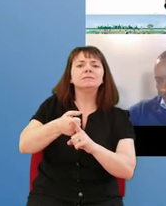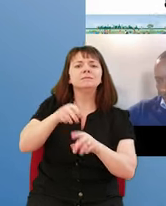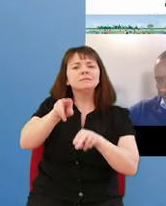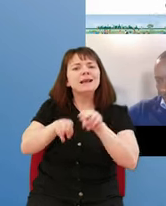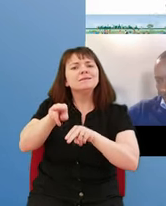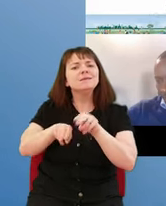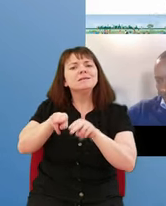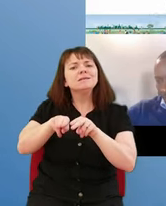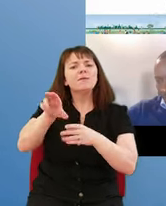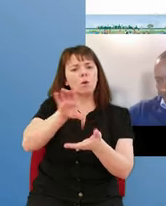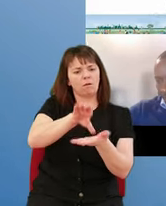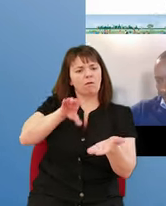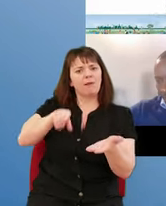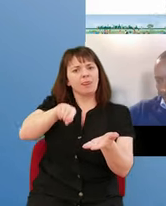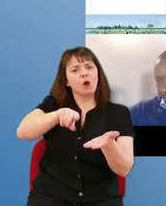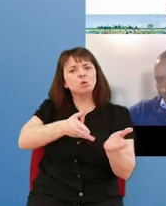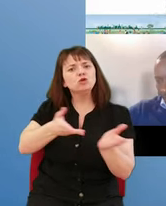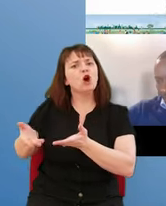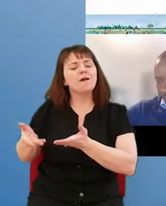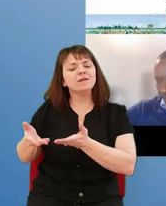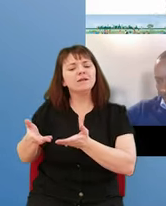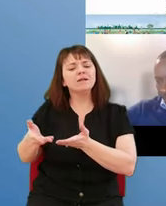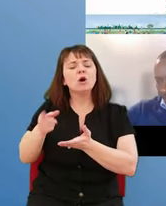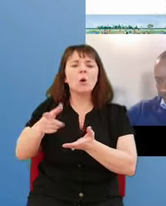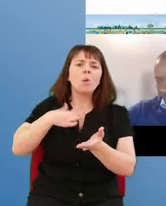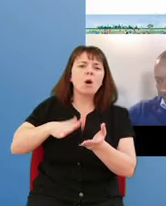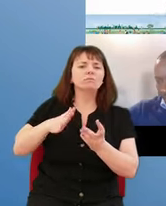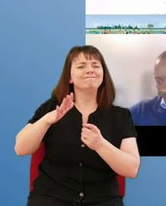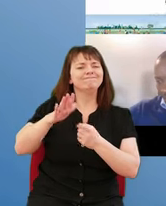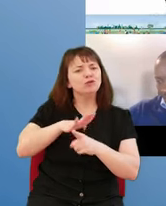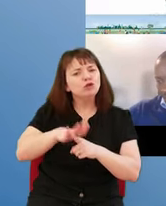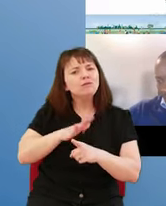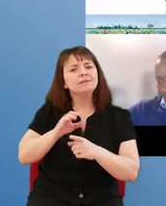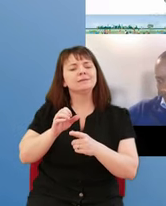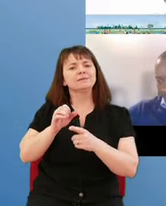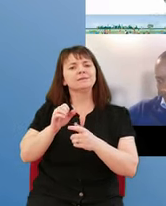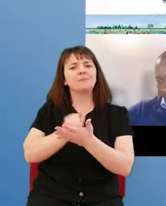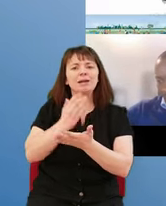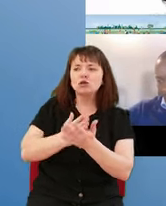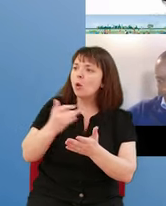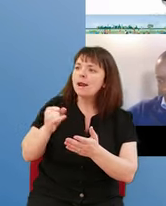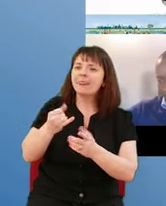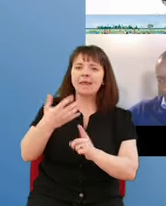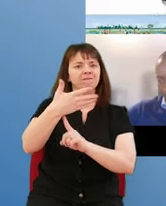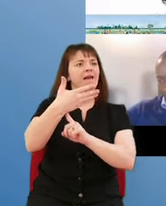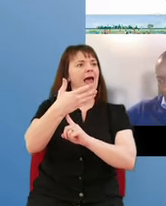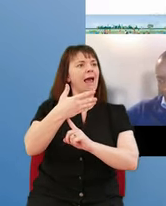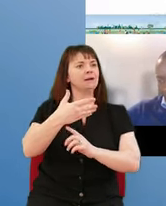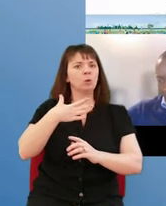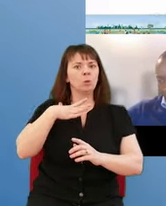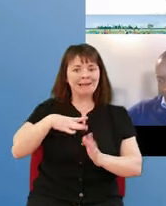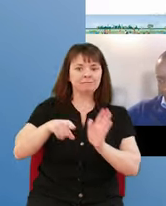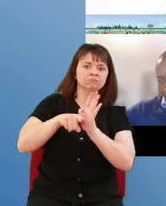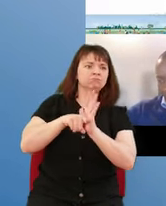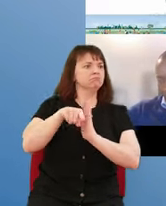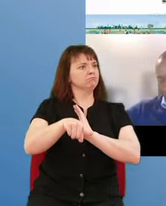assessments that we need to be conscious of today? Thanks, John. So yeah, so on the first